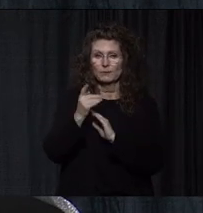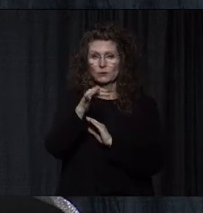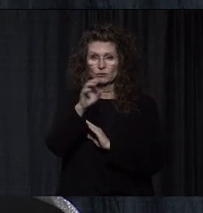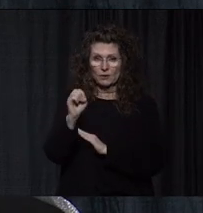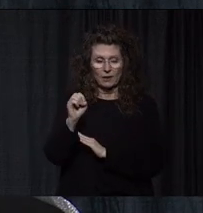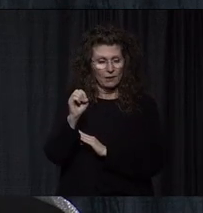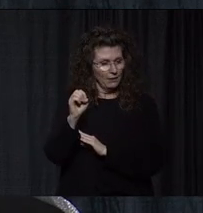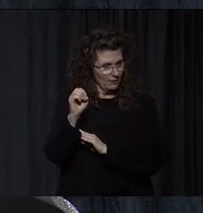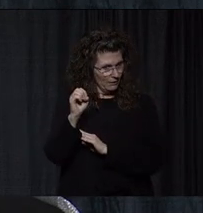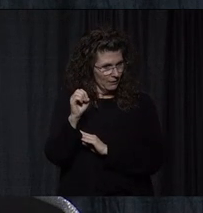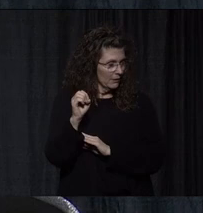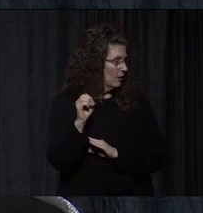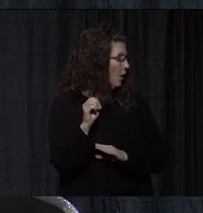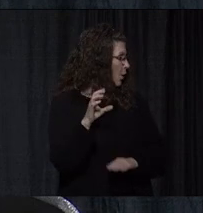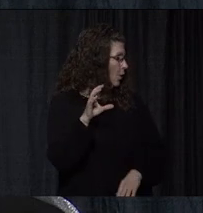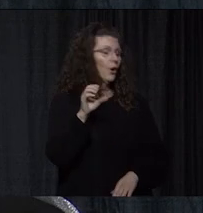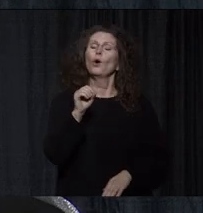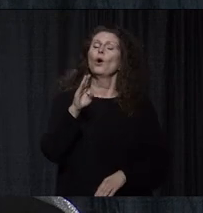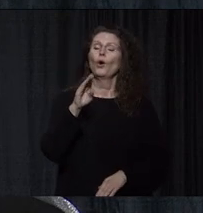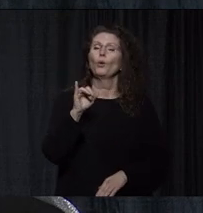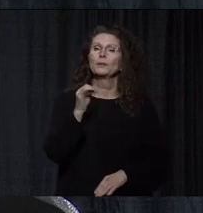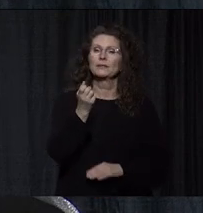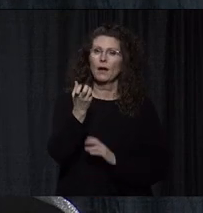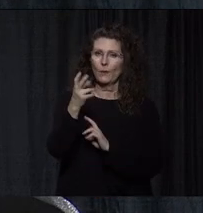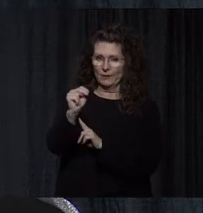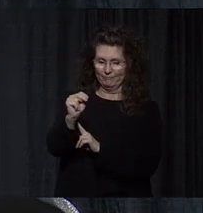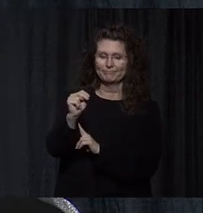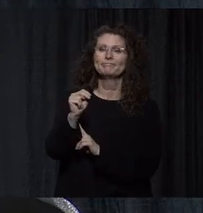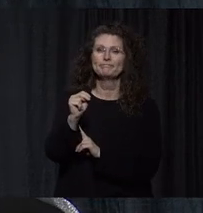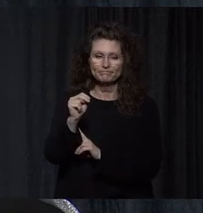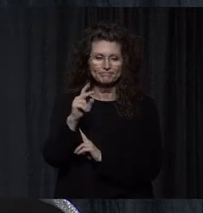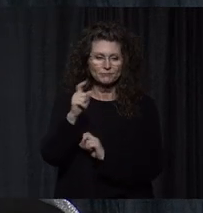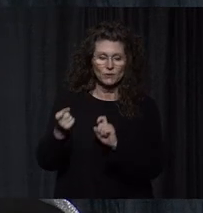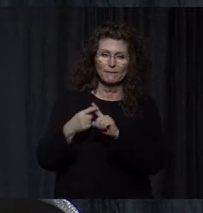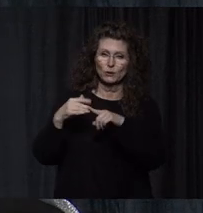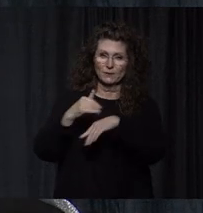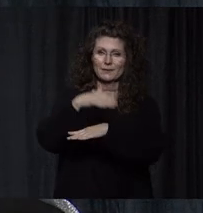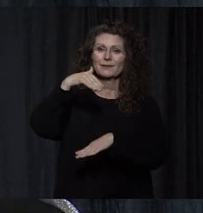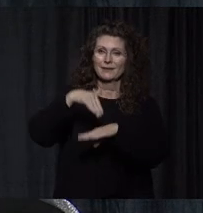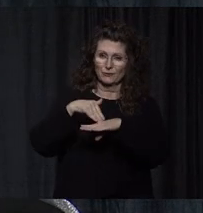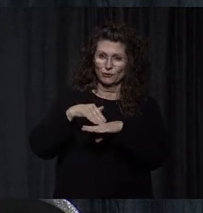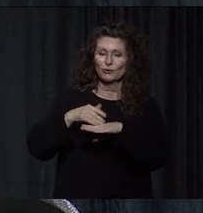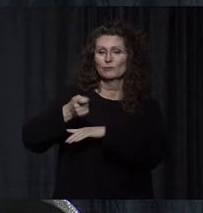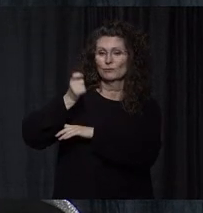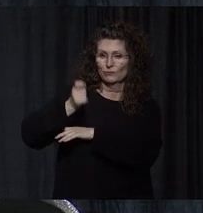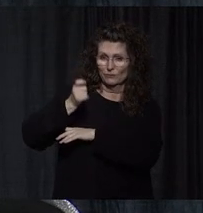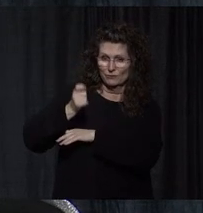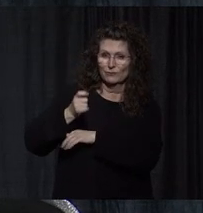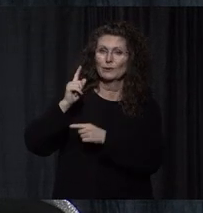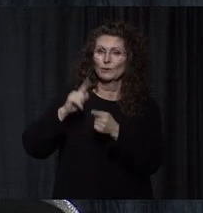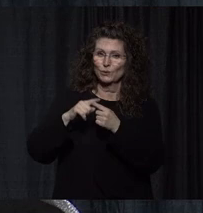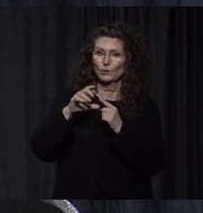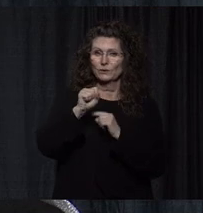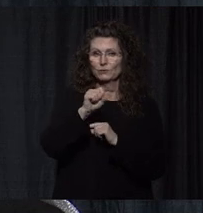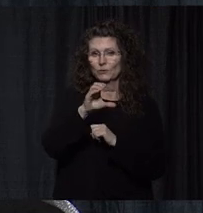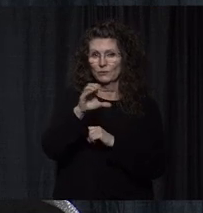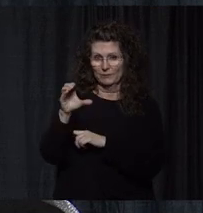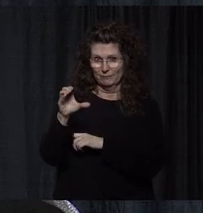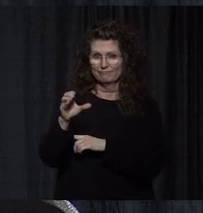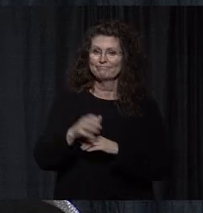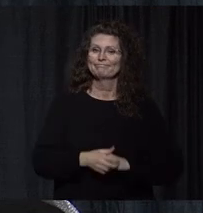Obonsoen, the first Indigenous justice to to the Supreme Court of